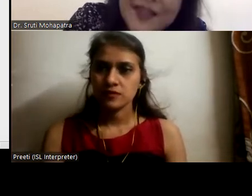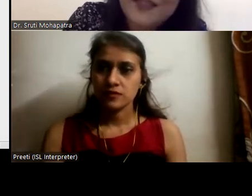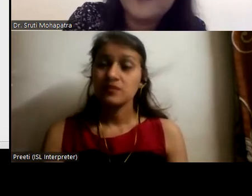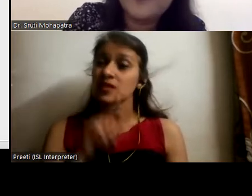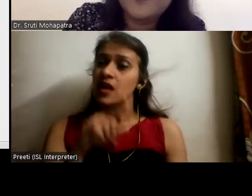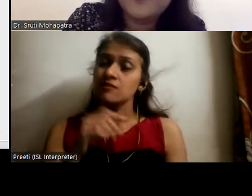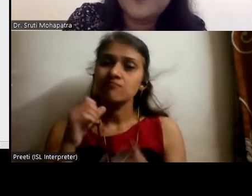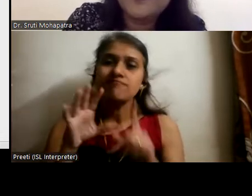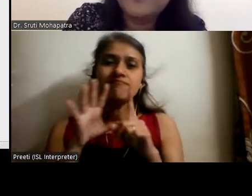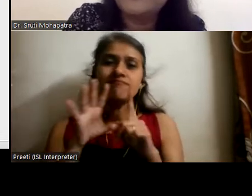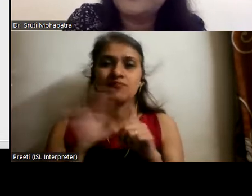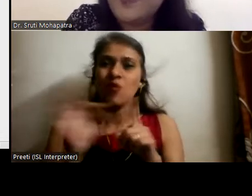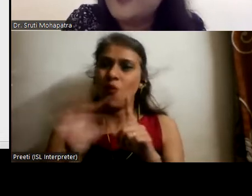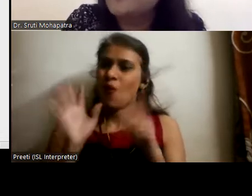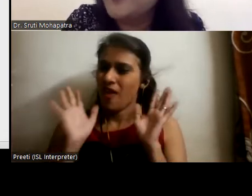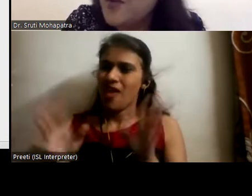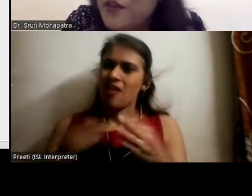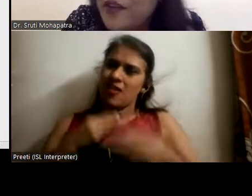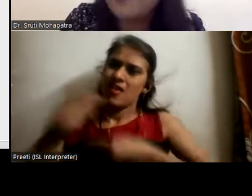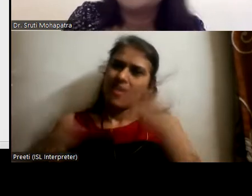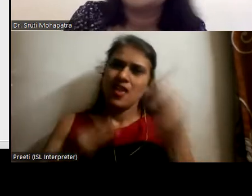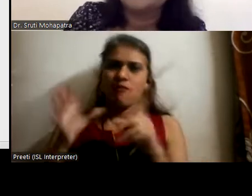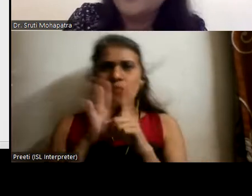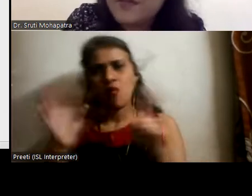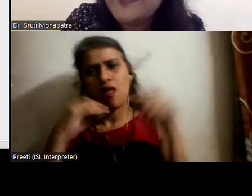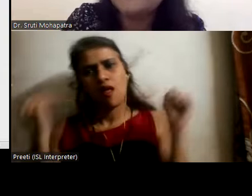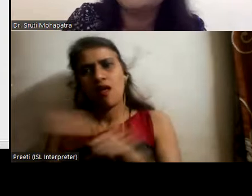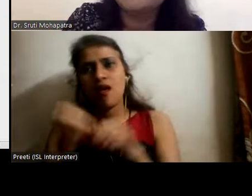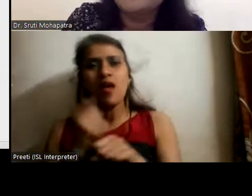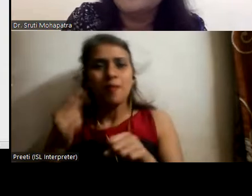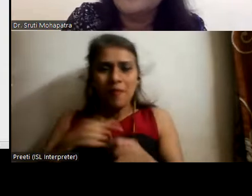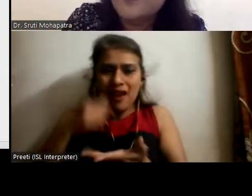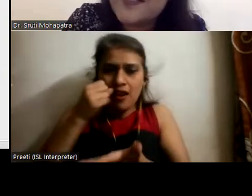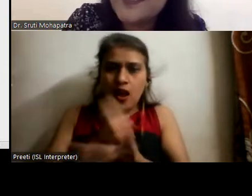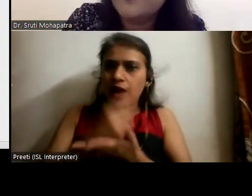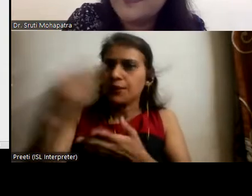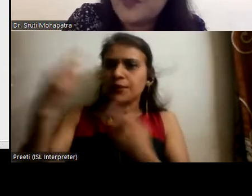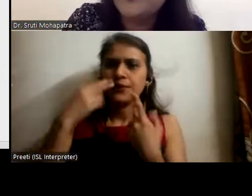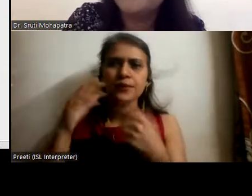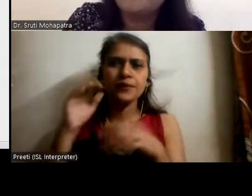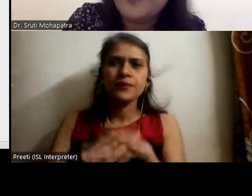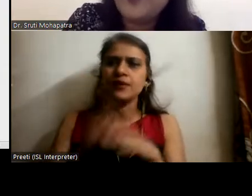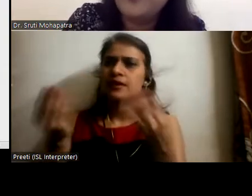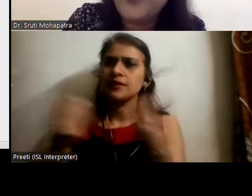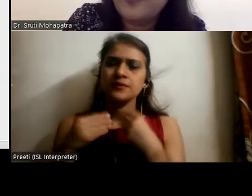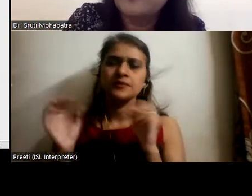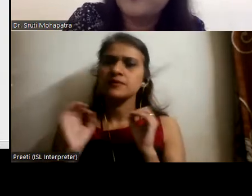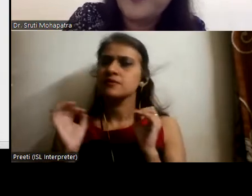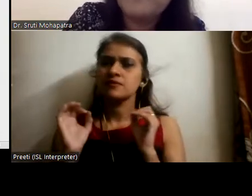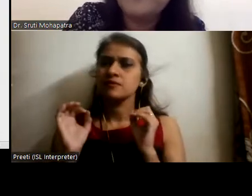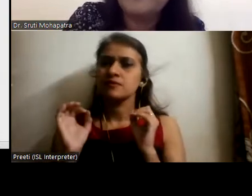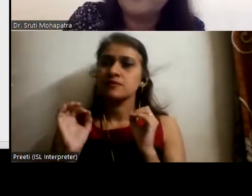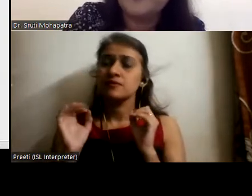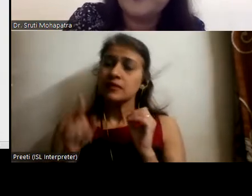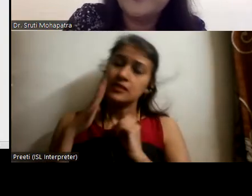to serve, but their rights were not recognized. Please understand this, which I'm telling you right now is